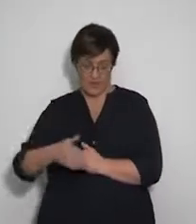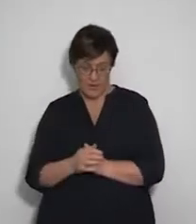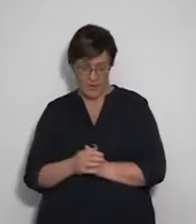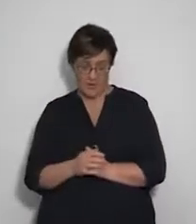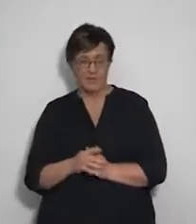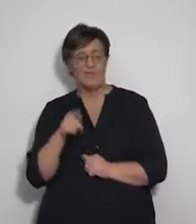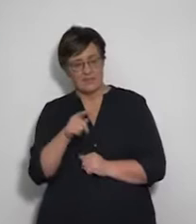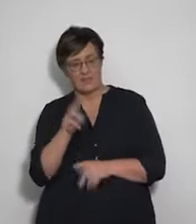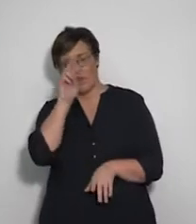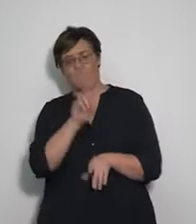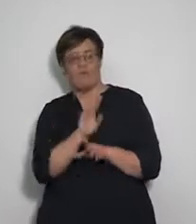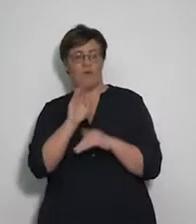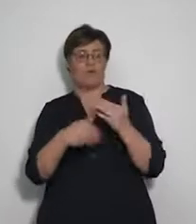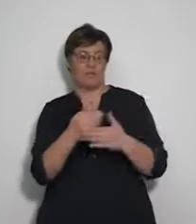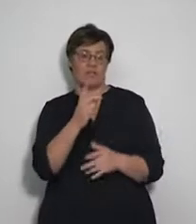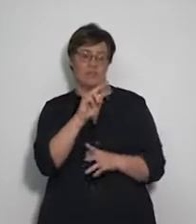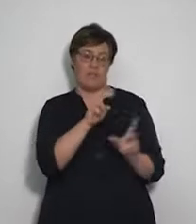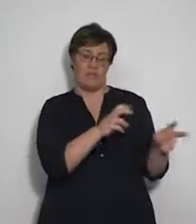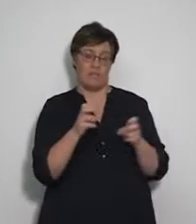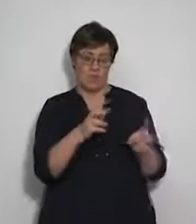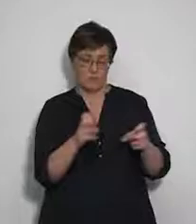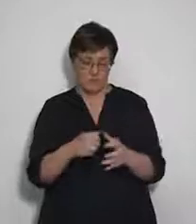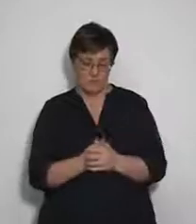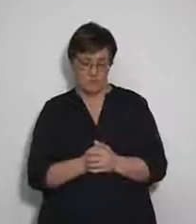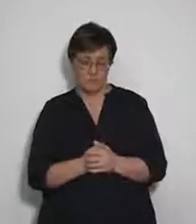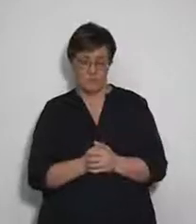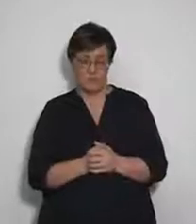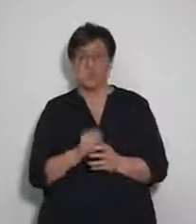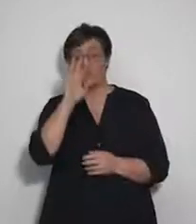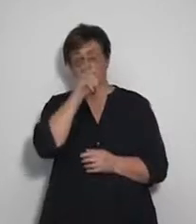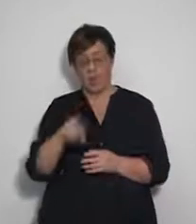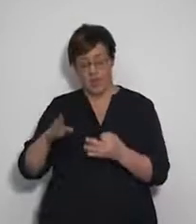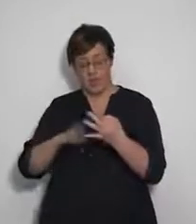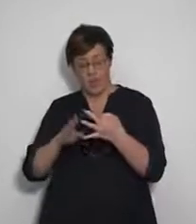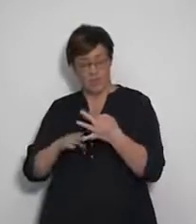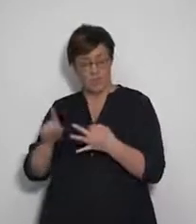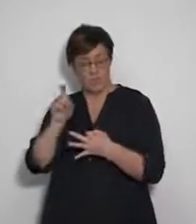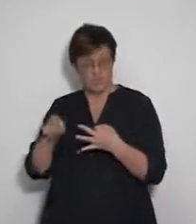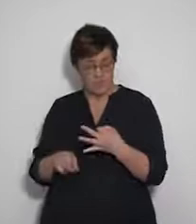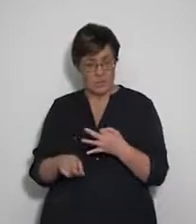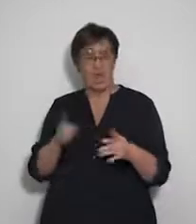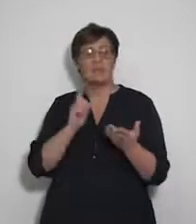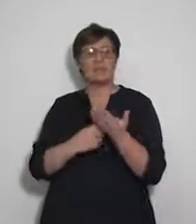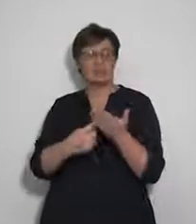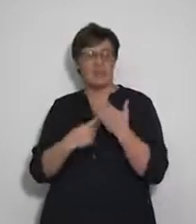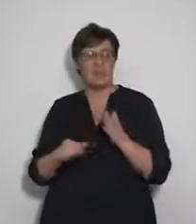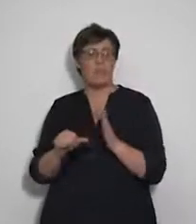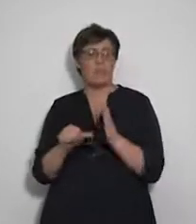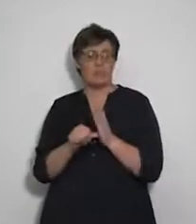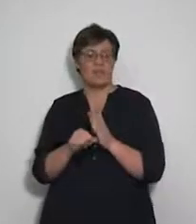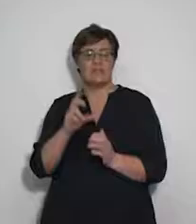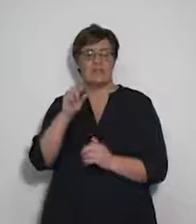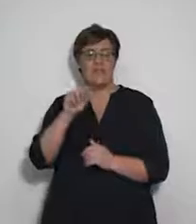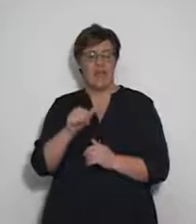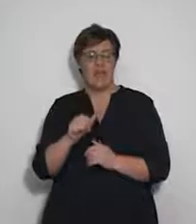that's essentially the overview of the process of DNA replication. Remember that the third part of the question was discuss the significance of